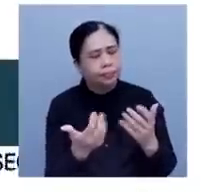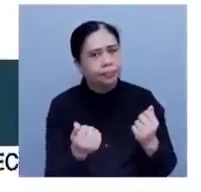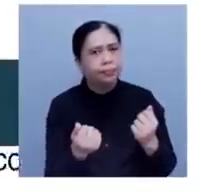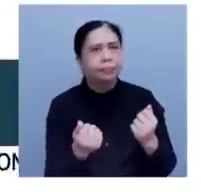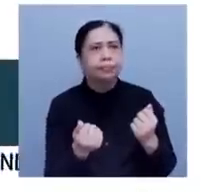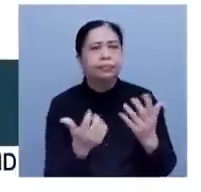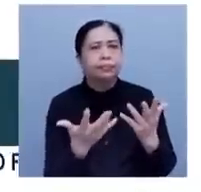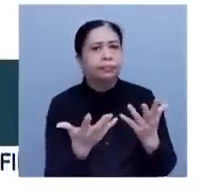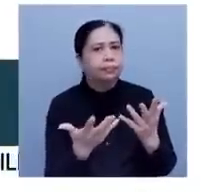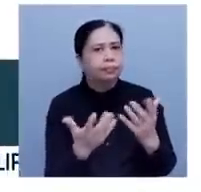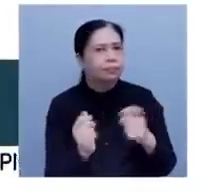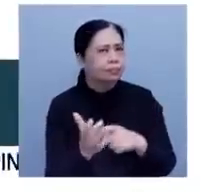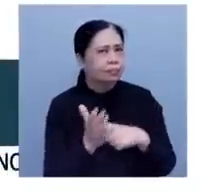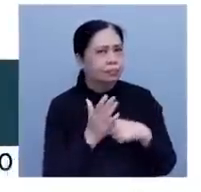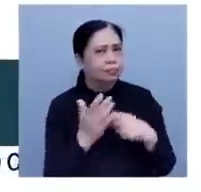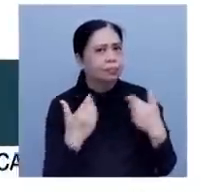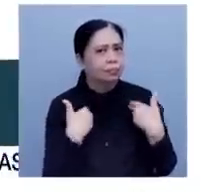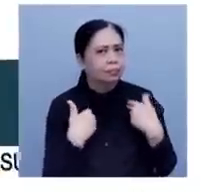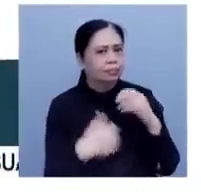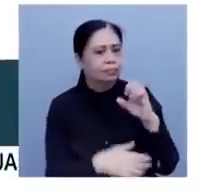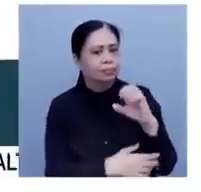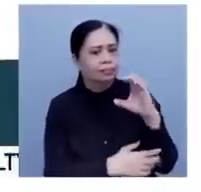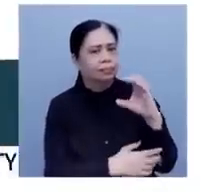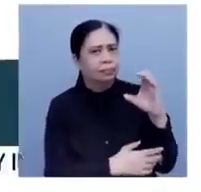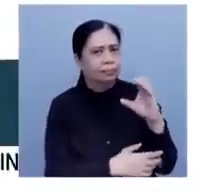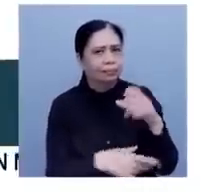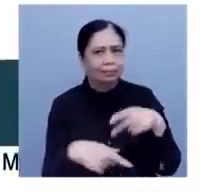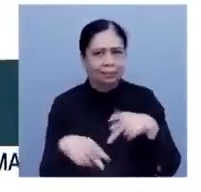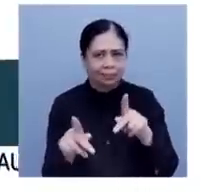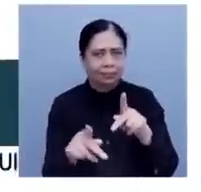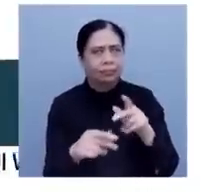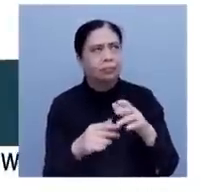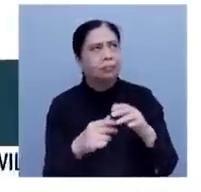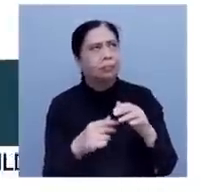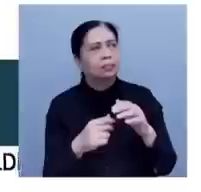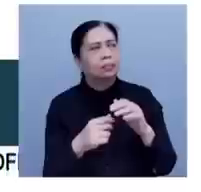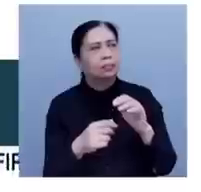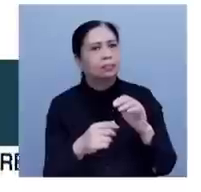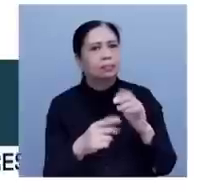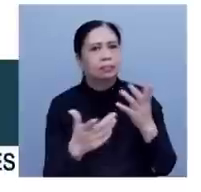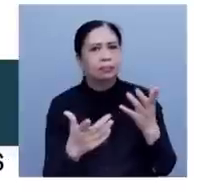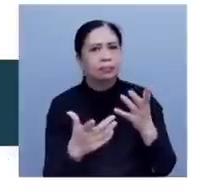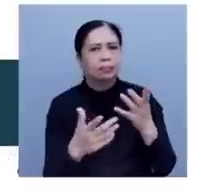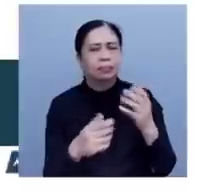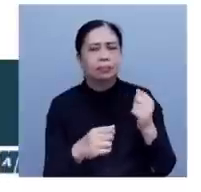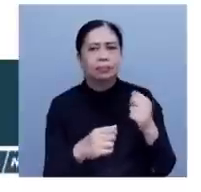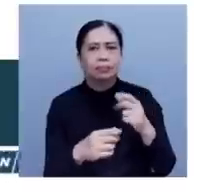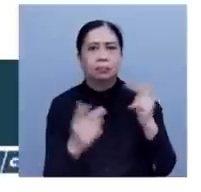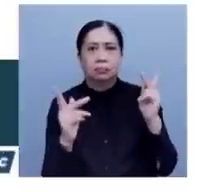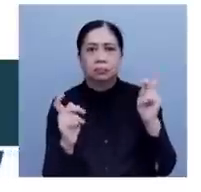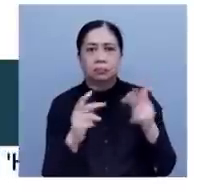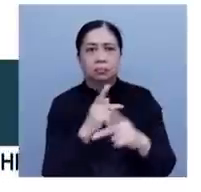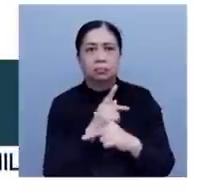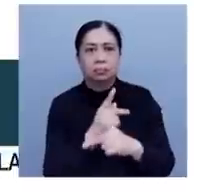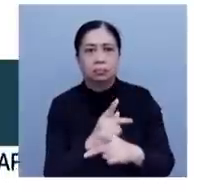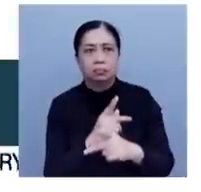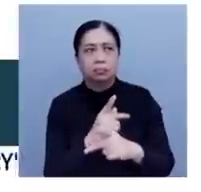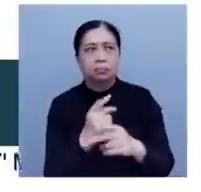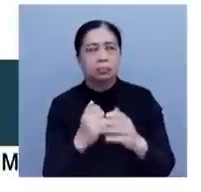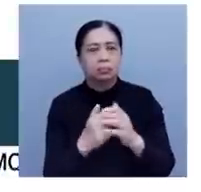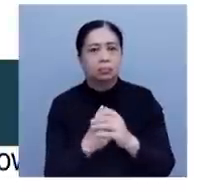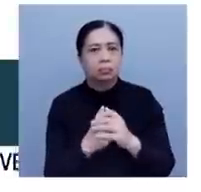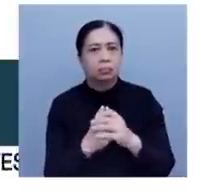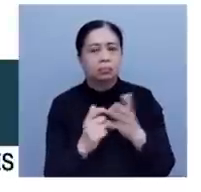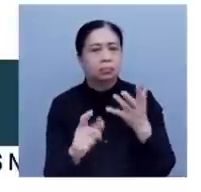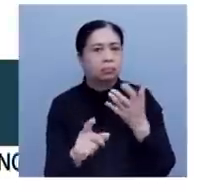the requirement of having an ECC, that it's supposed to be that barrier to protect our resources